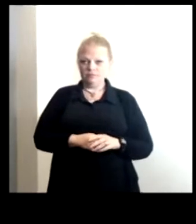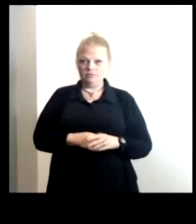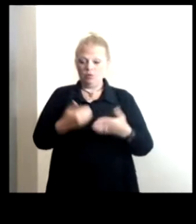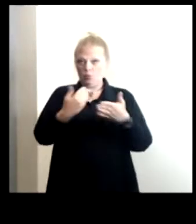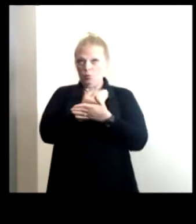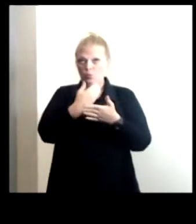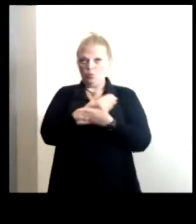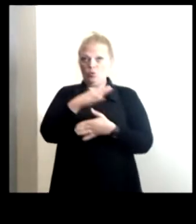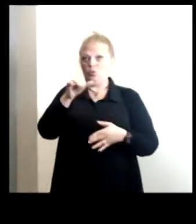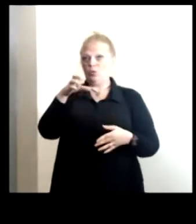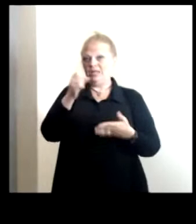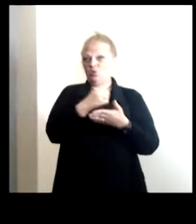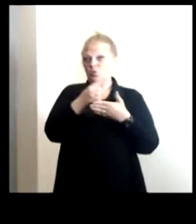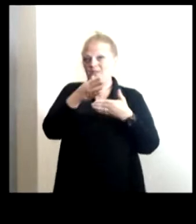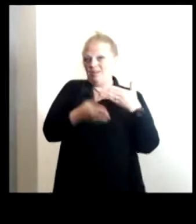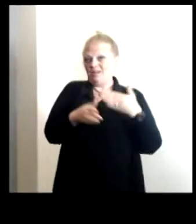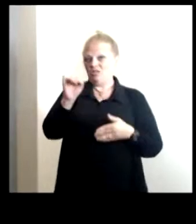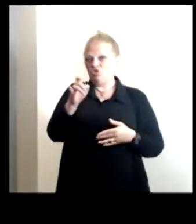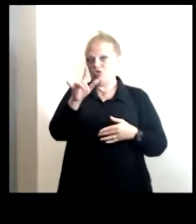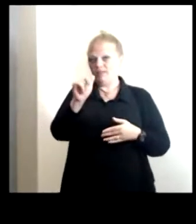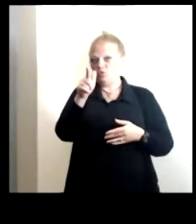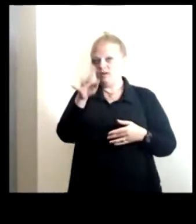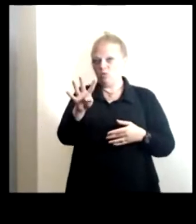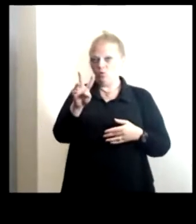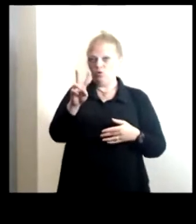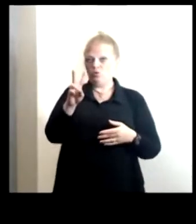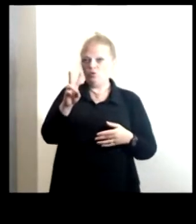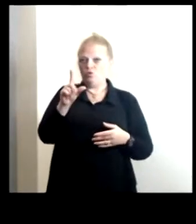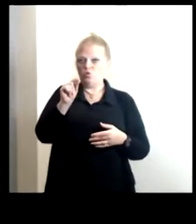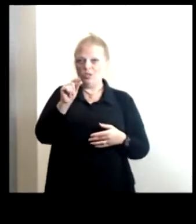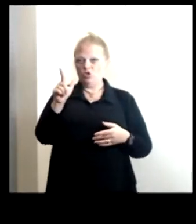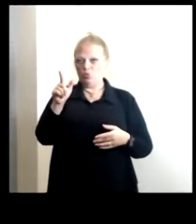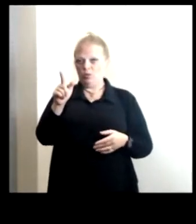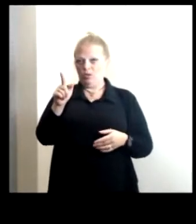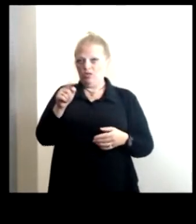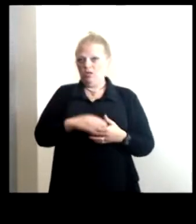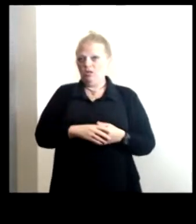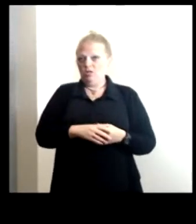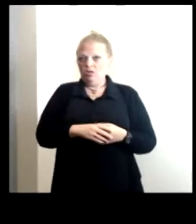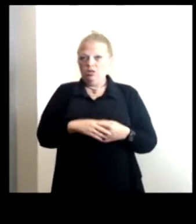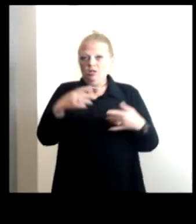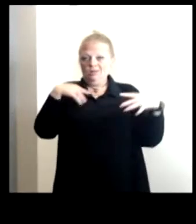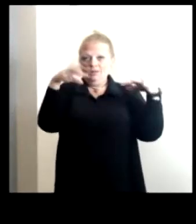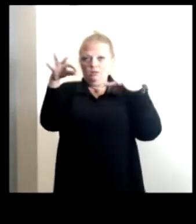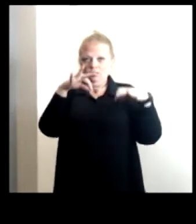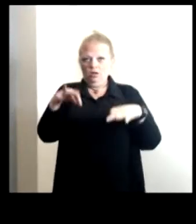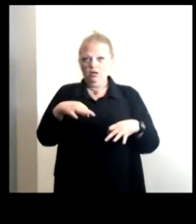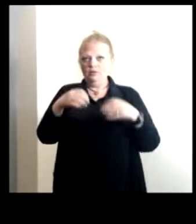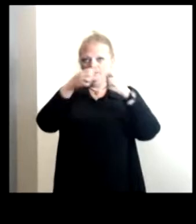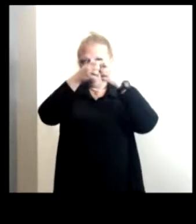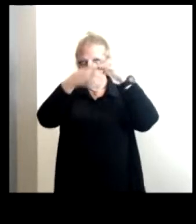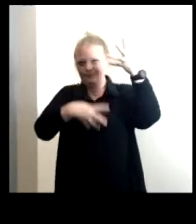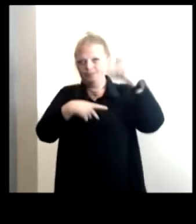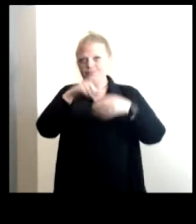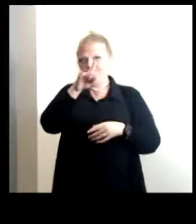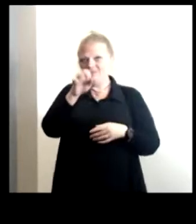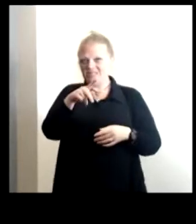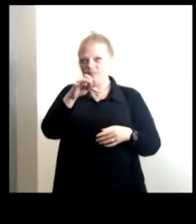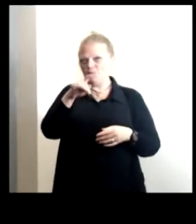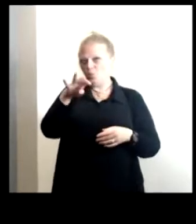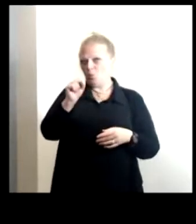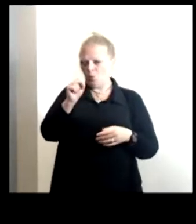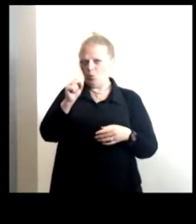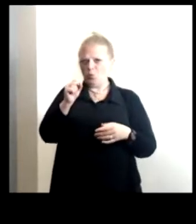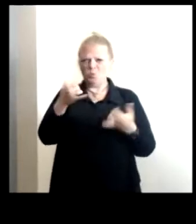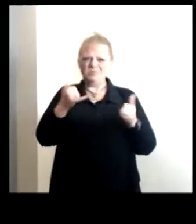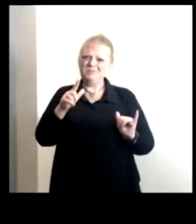new cases for the week ending July 24th of 2021. This is broken down by the zip codes. It is still very low compared to where